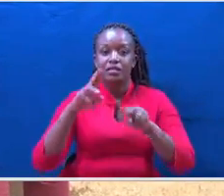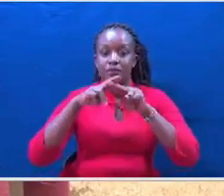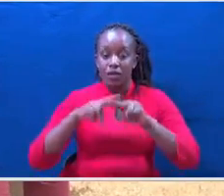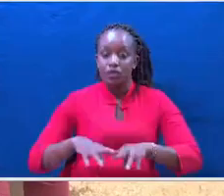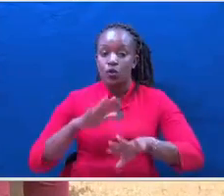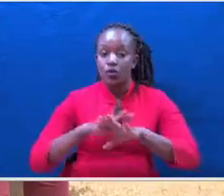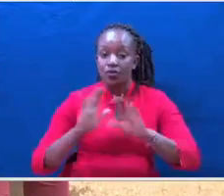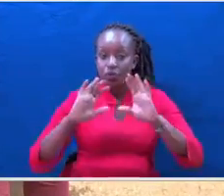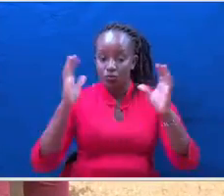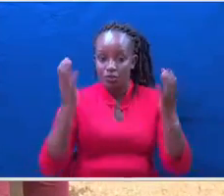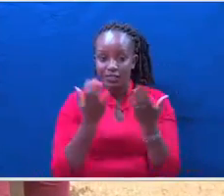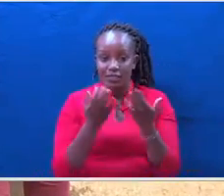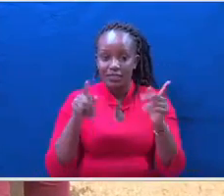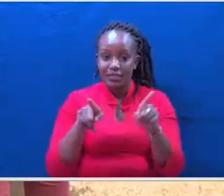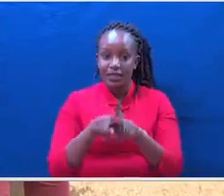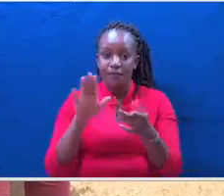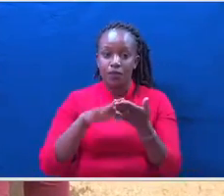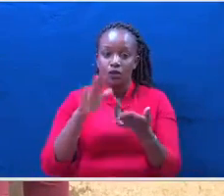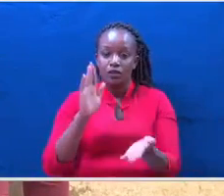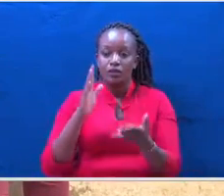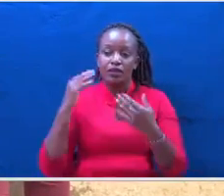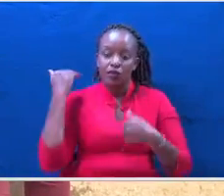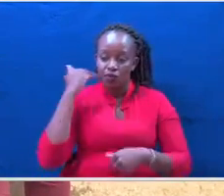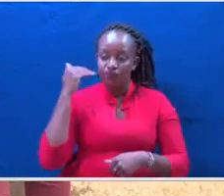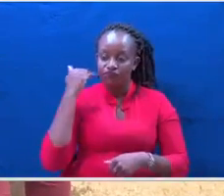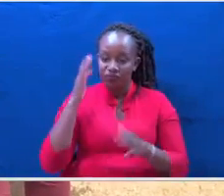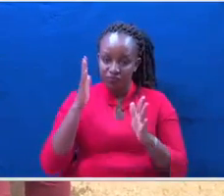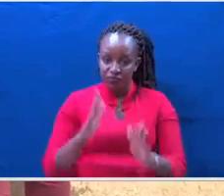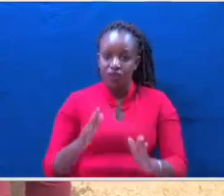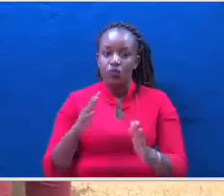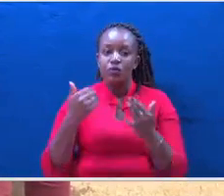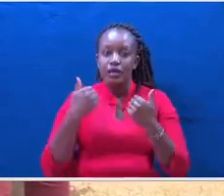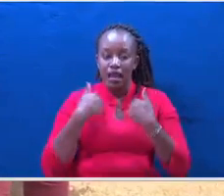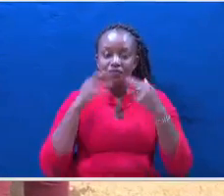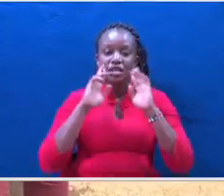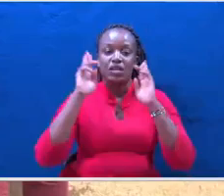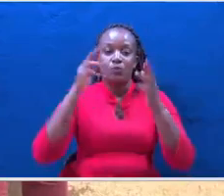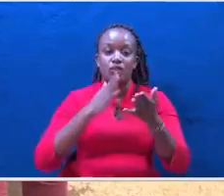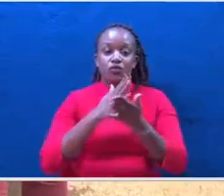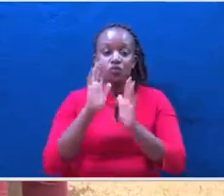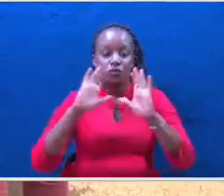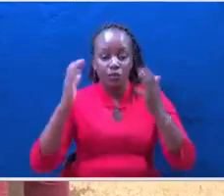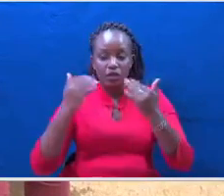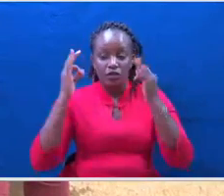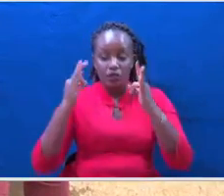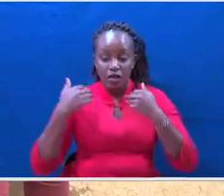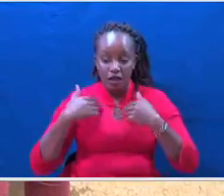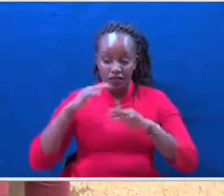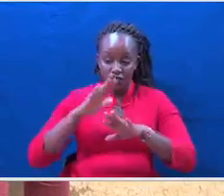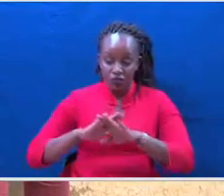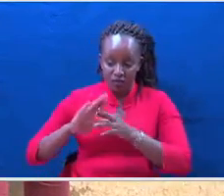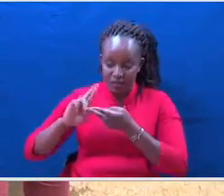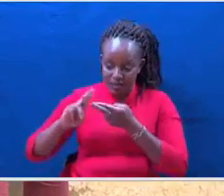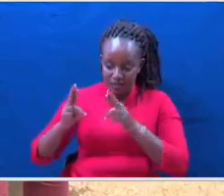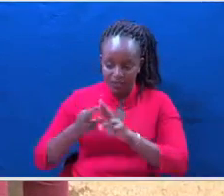community. And mostly poachers filter through the communities. So if we have good relations with the community, they are the first people to see